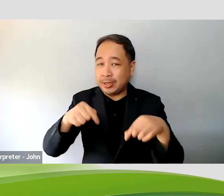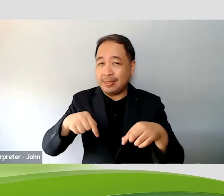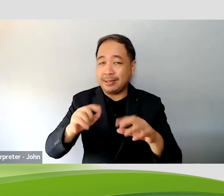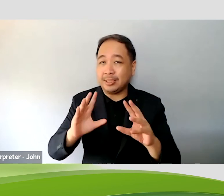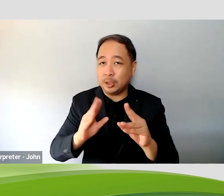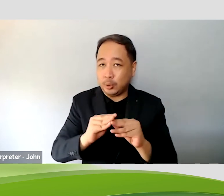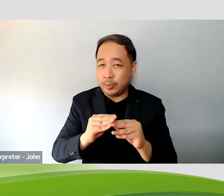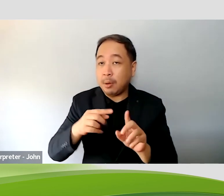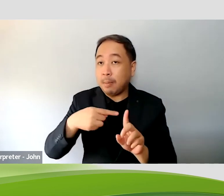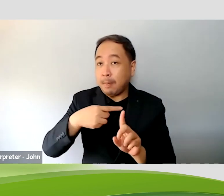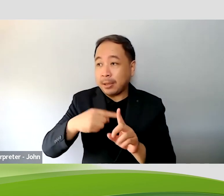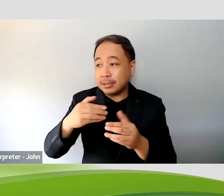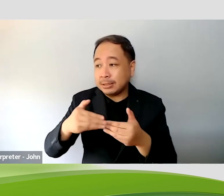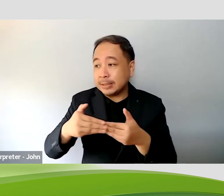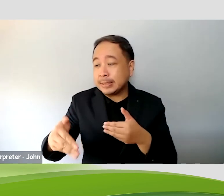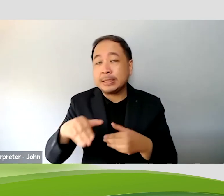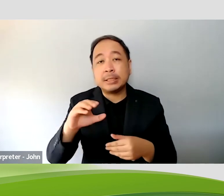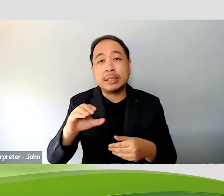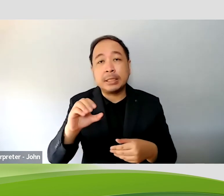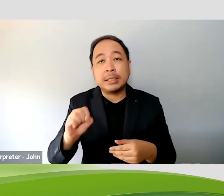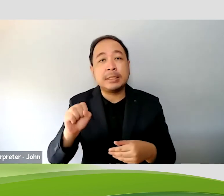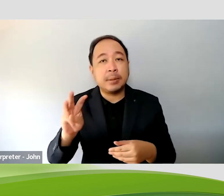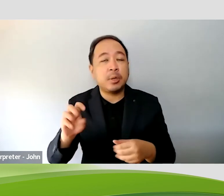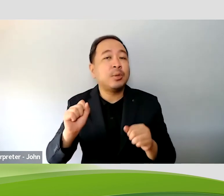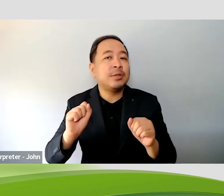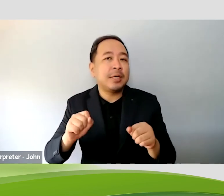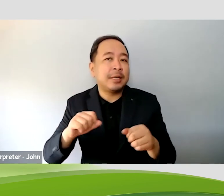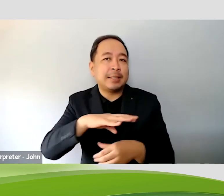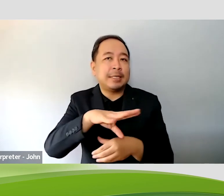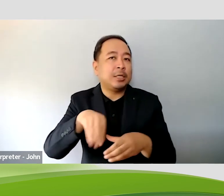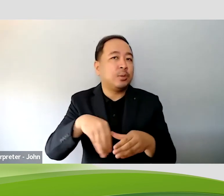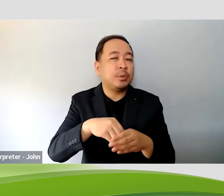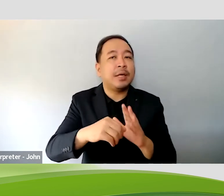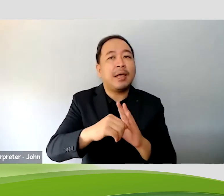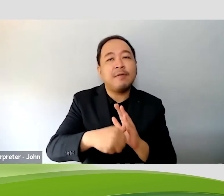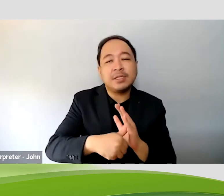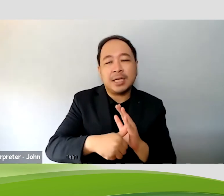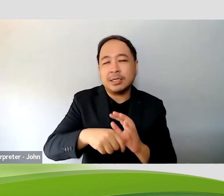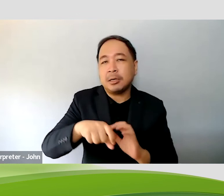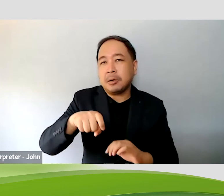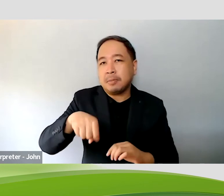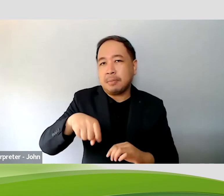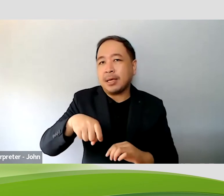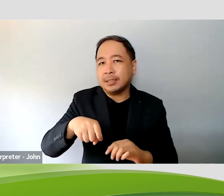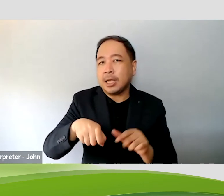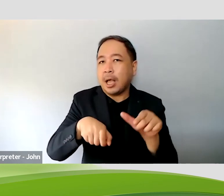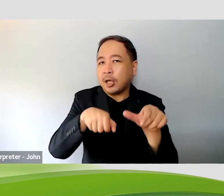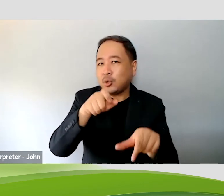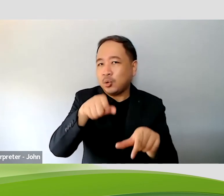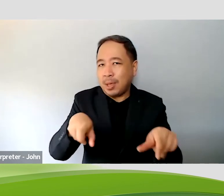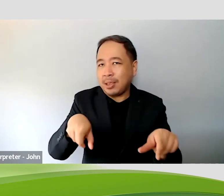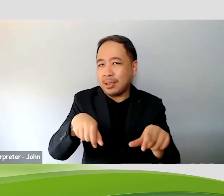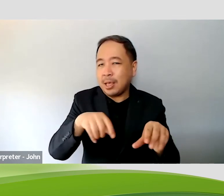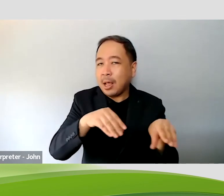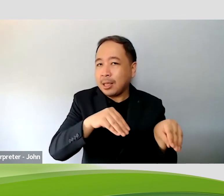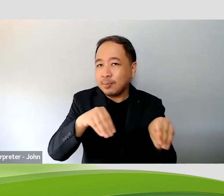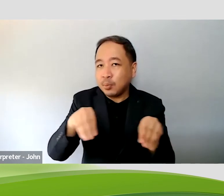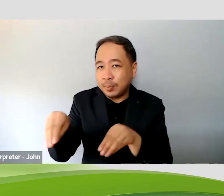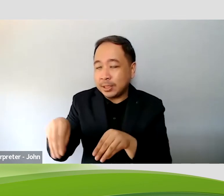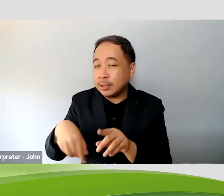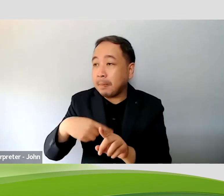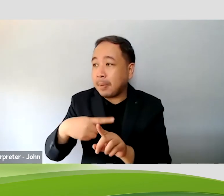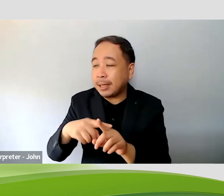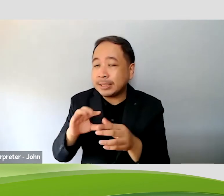will include recommendations to highlight the need to assess human mobility and its connections with gender, climate change, and